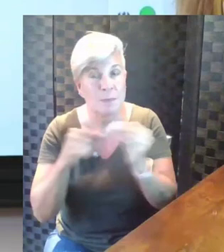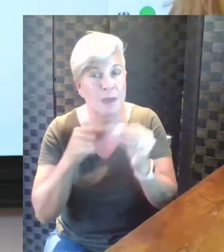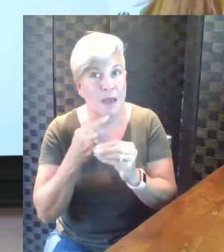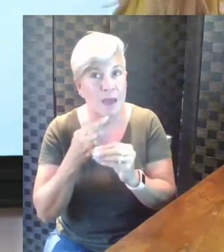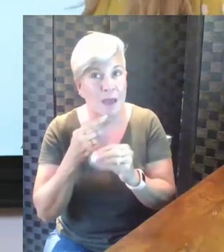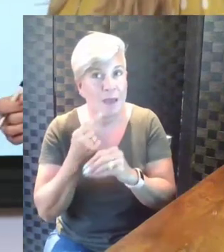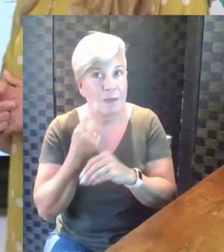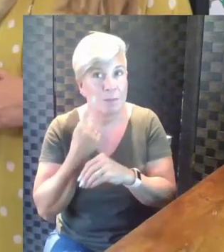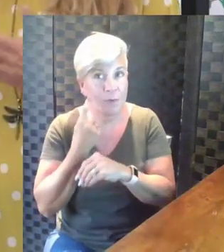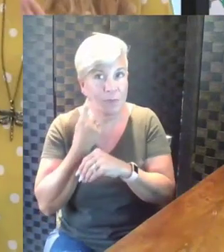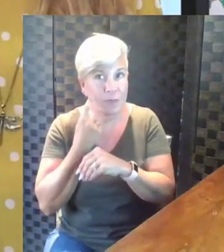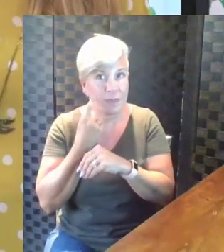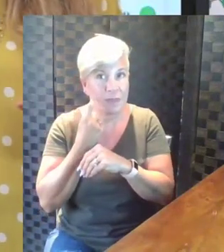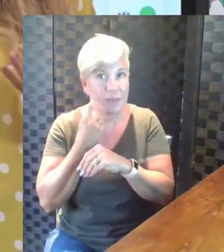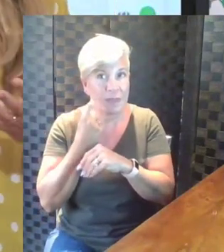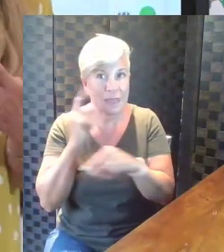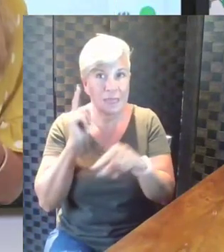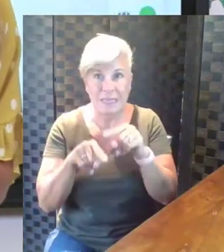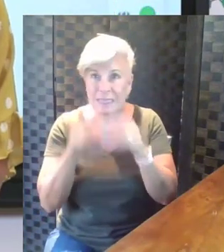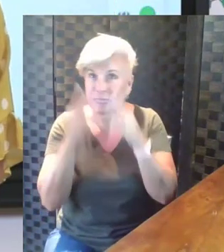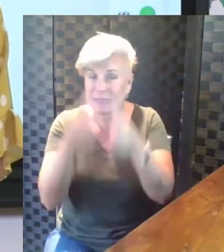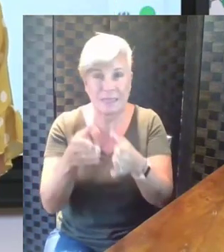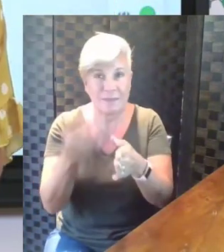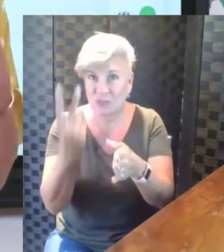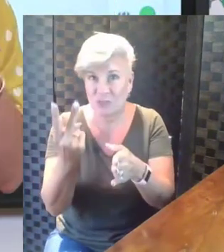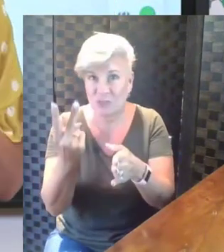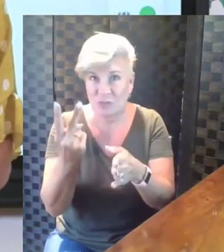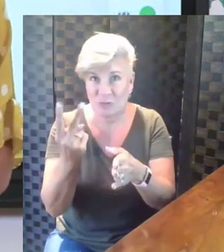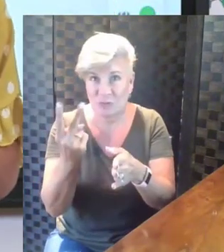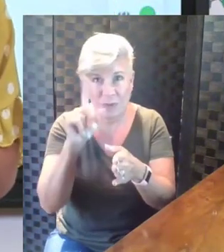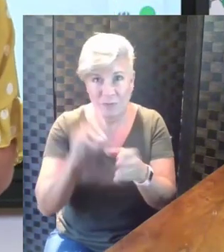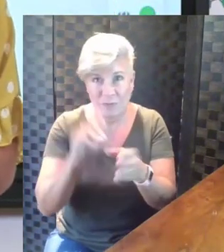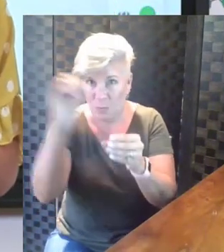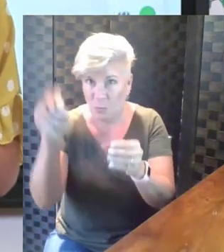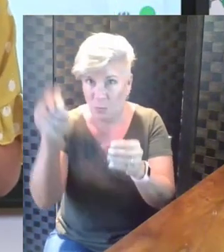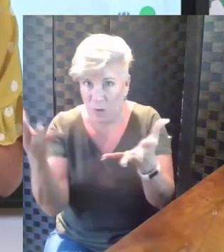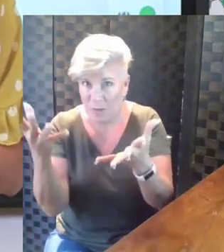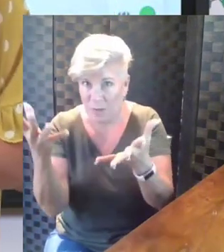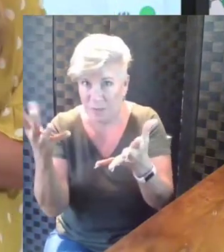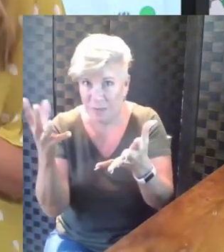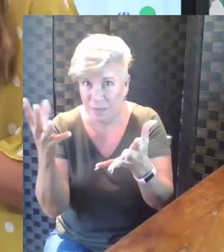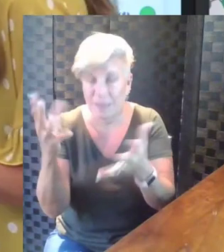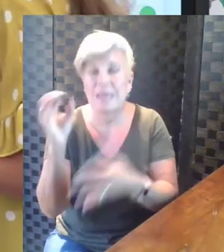this very early in the lesson. I can't just leave it a 2. What do I have to put behind it?